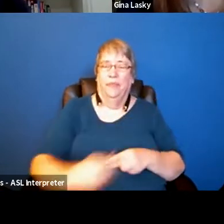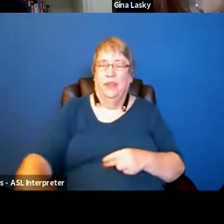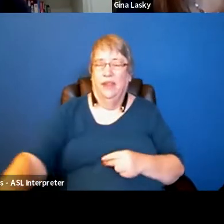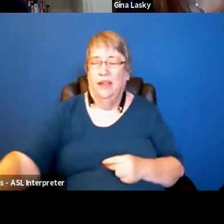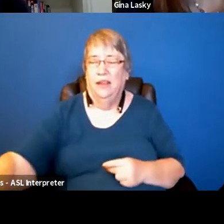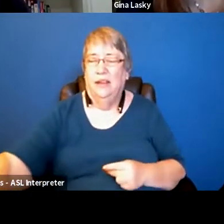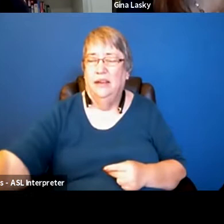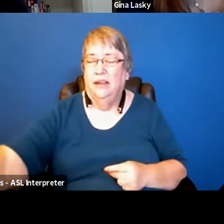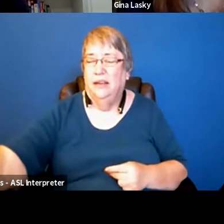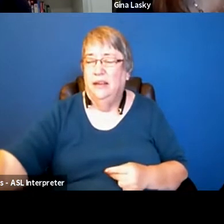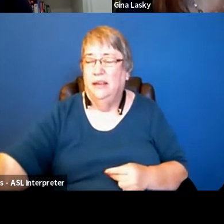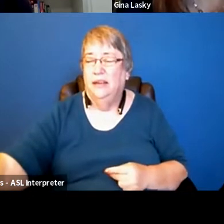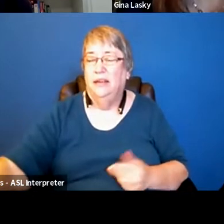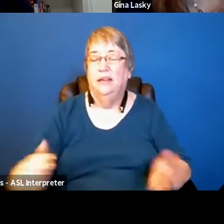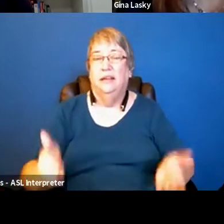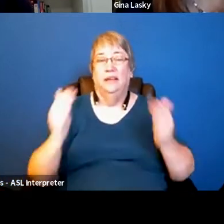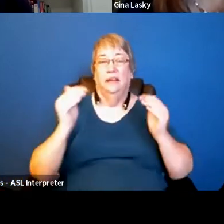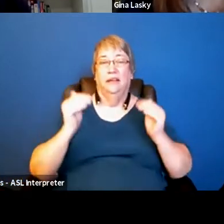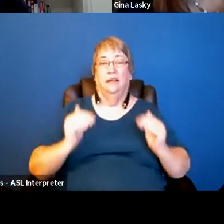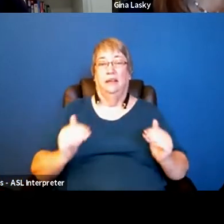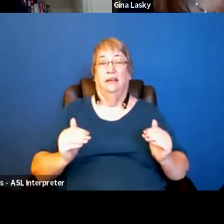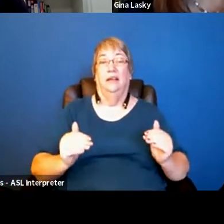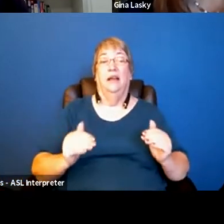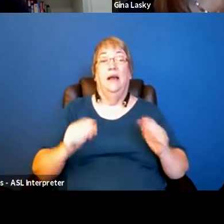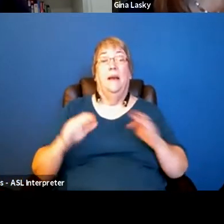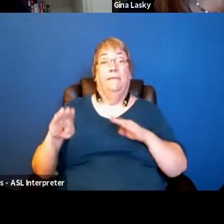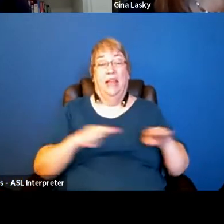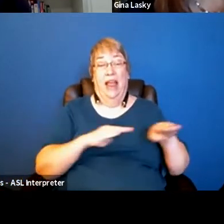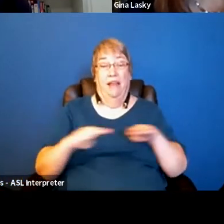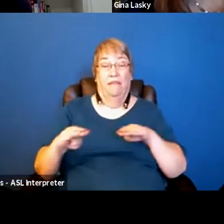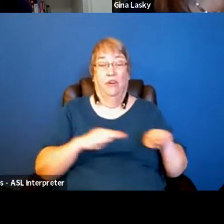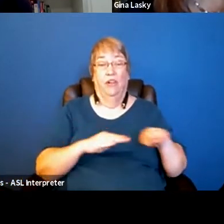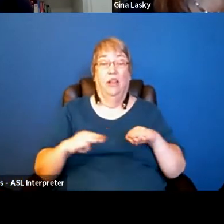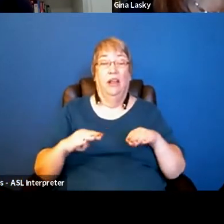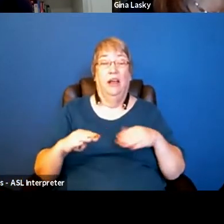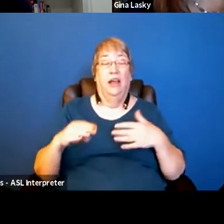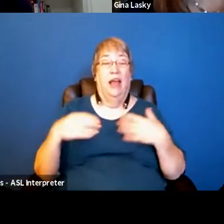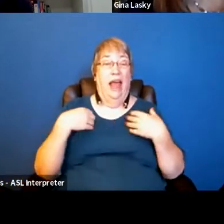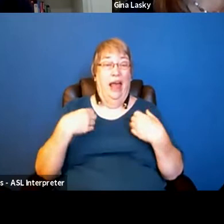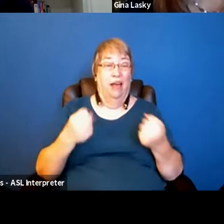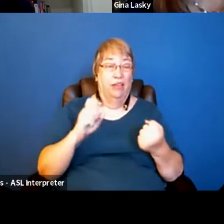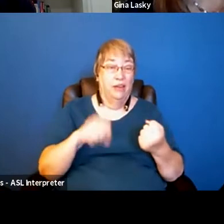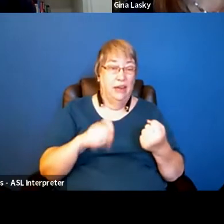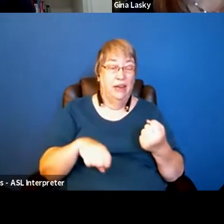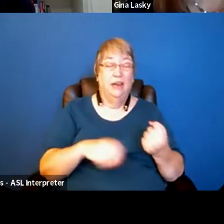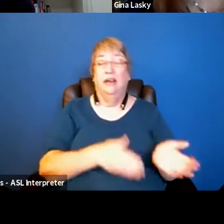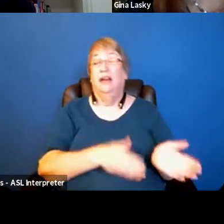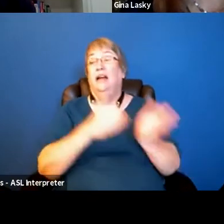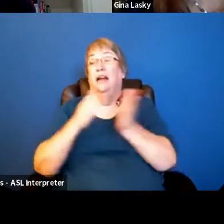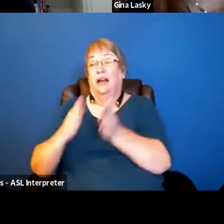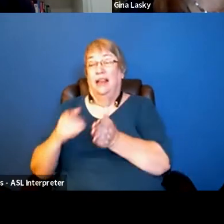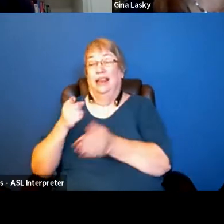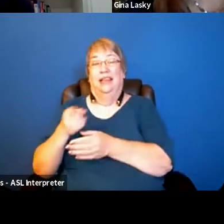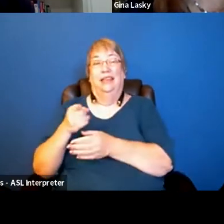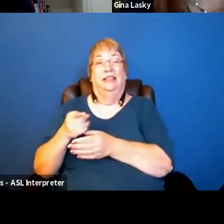slide, as we did with behavioral health need, we also mapped geographically the continuum of services in the provider network. So this